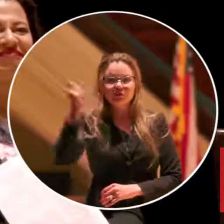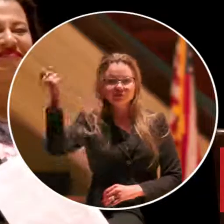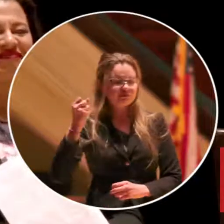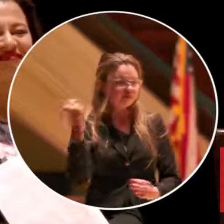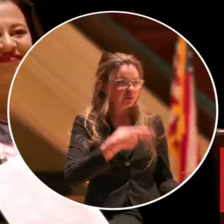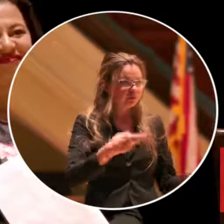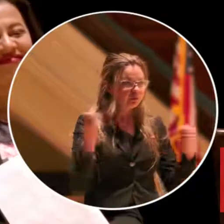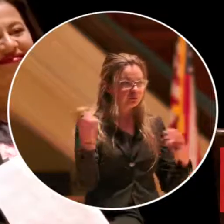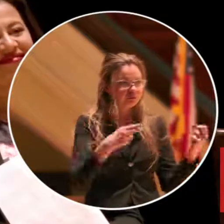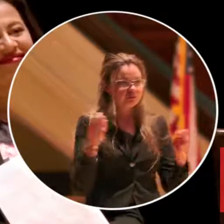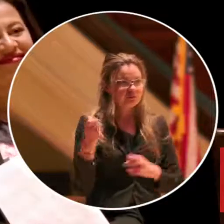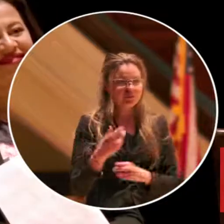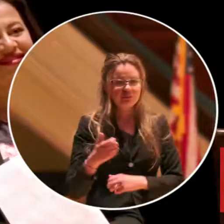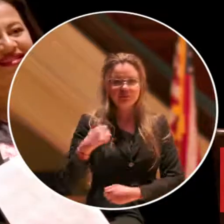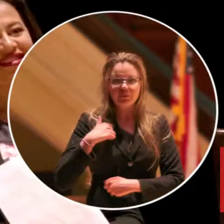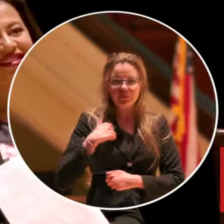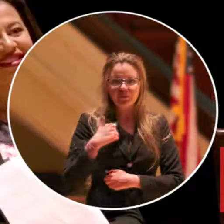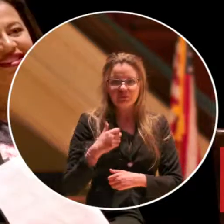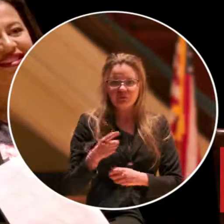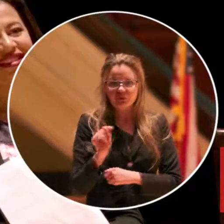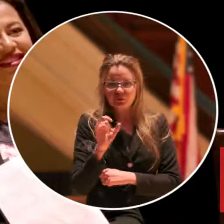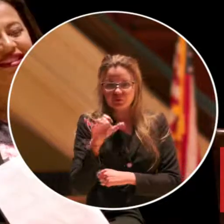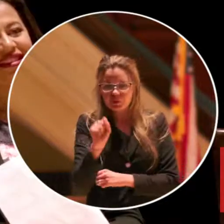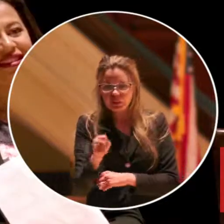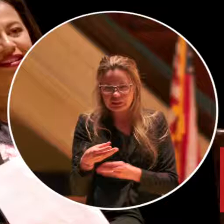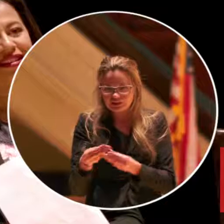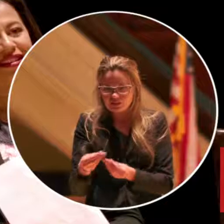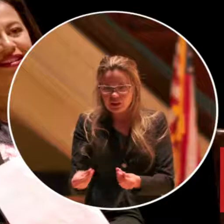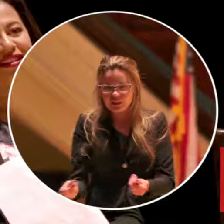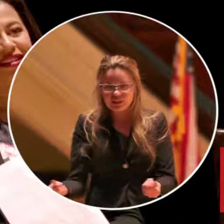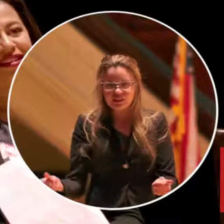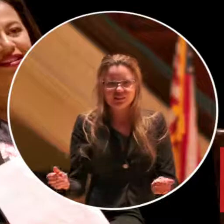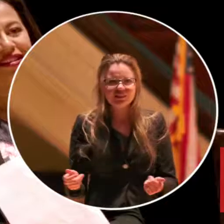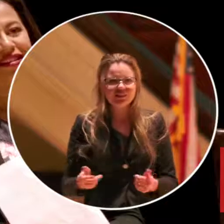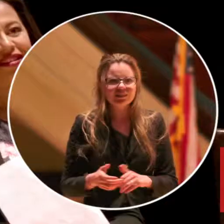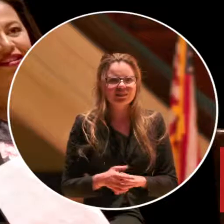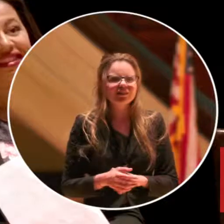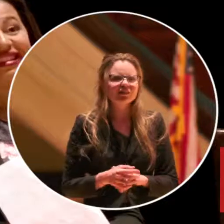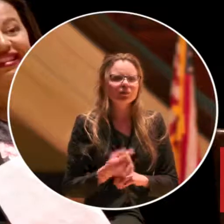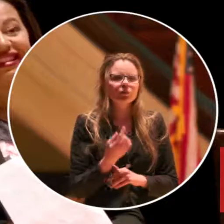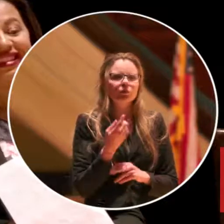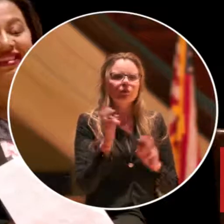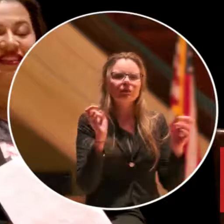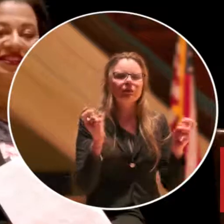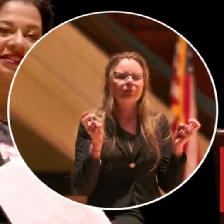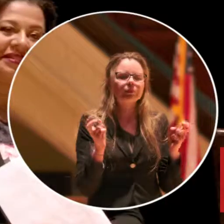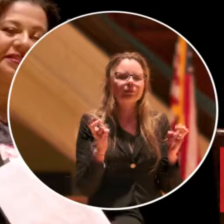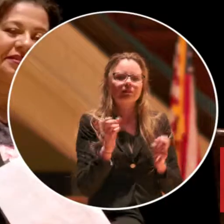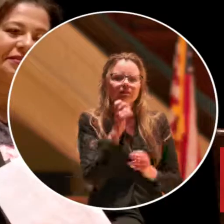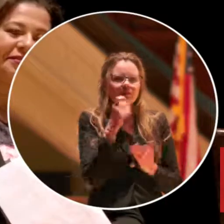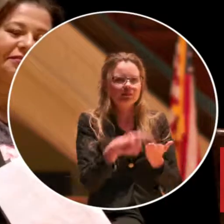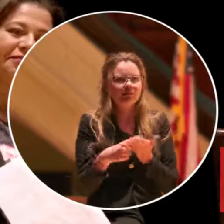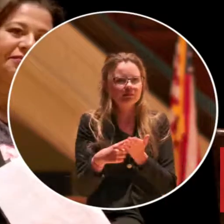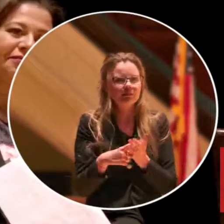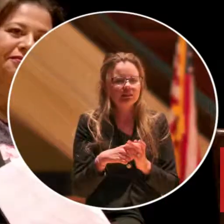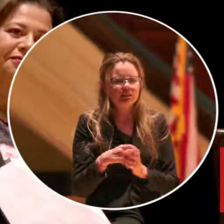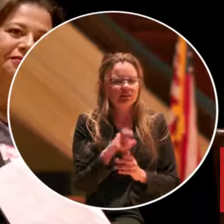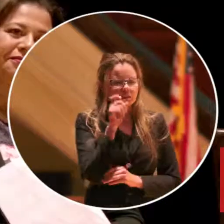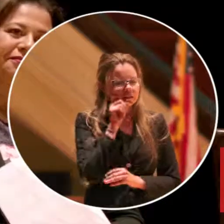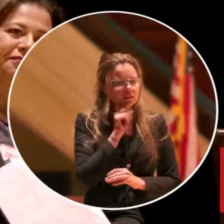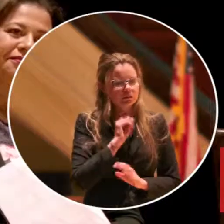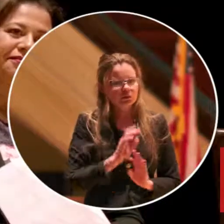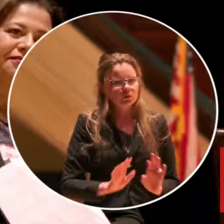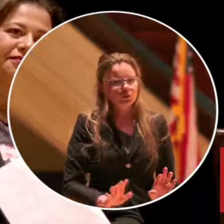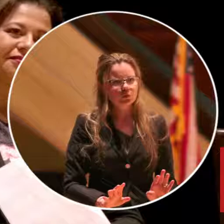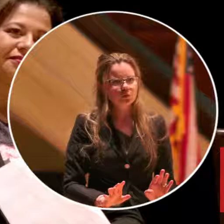As close as my family was, there were certain topics we just didn't broach, and sex was definitely one of them. I'll give my mother credit for